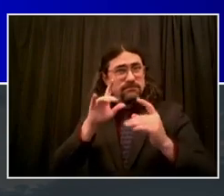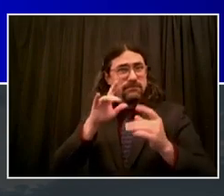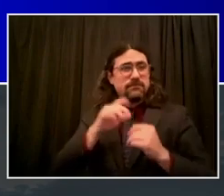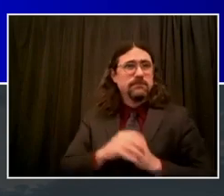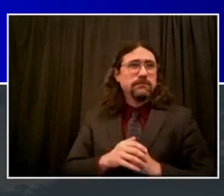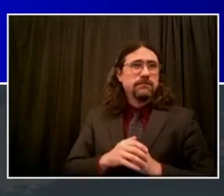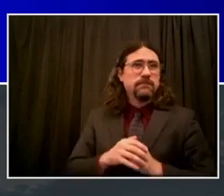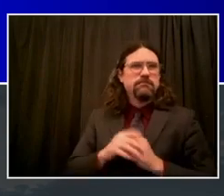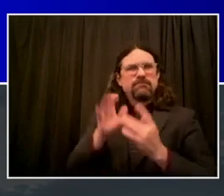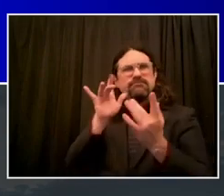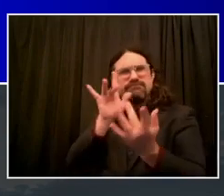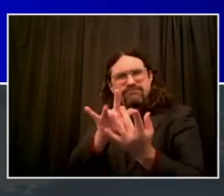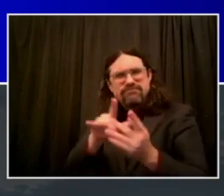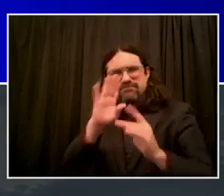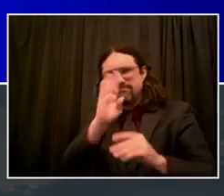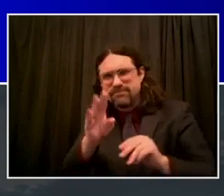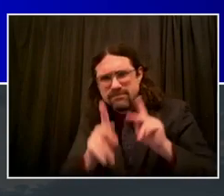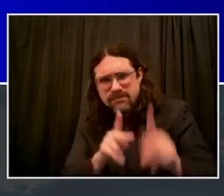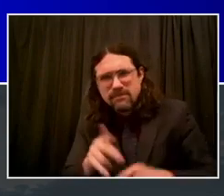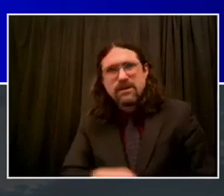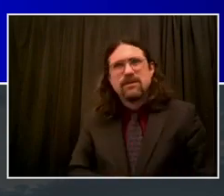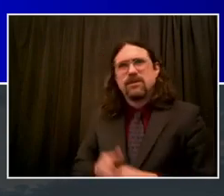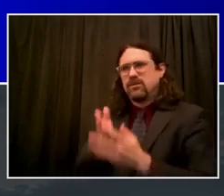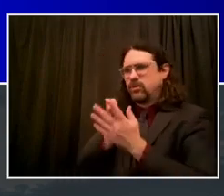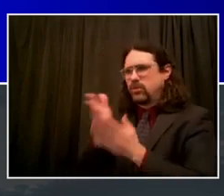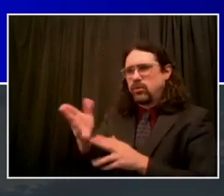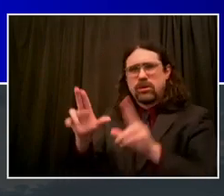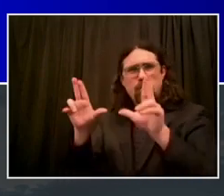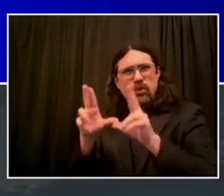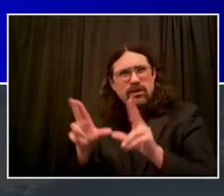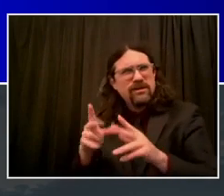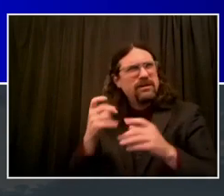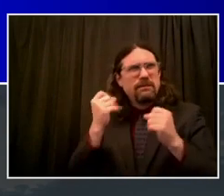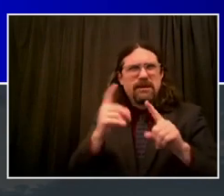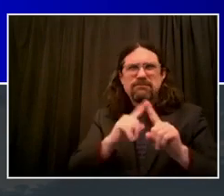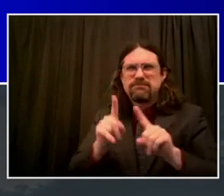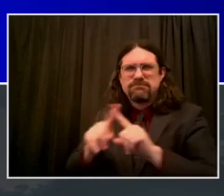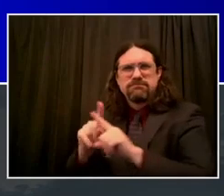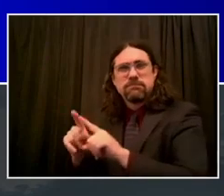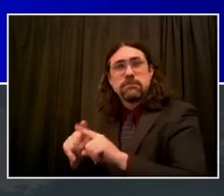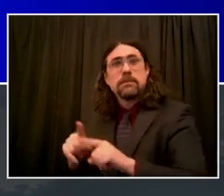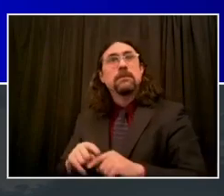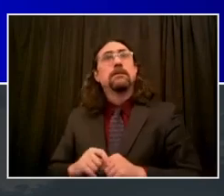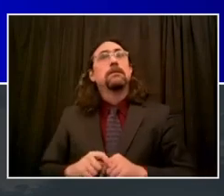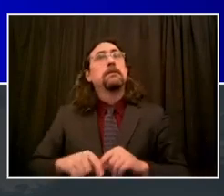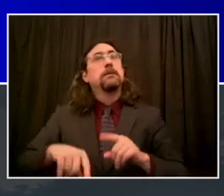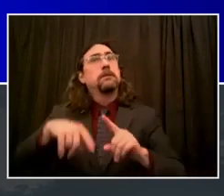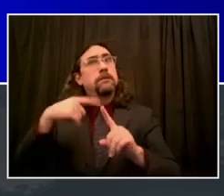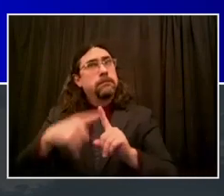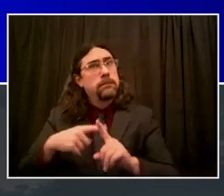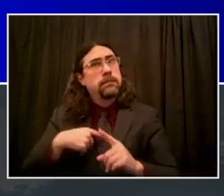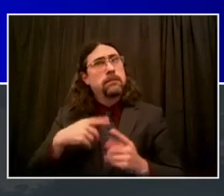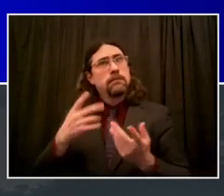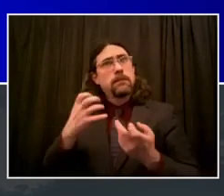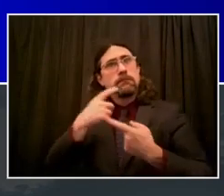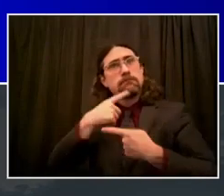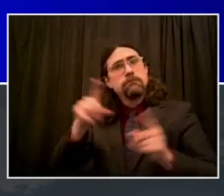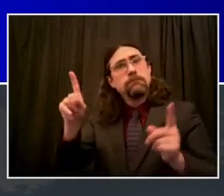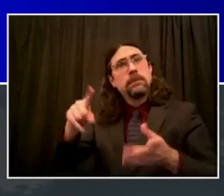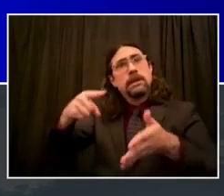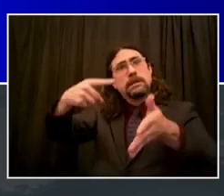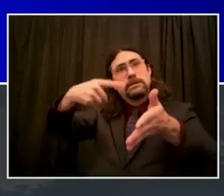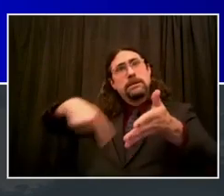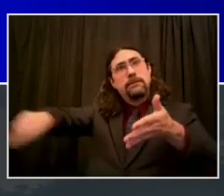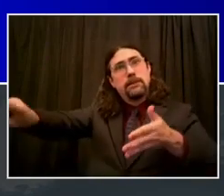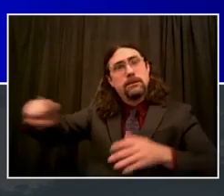can call. So next week we'll be launching a worker protection hotline. And anybody who either has a